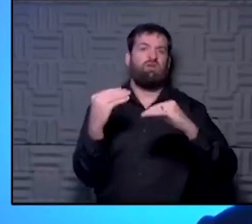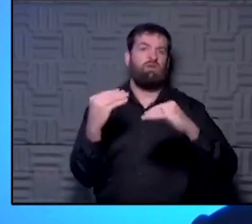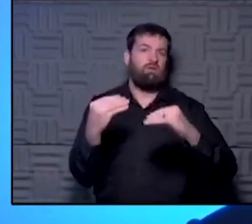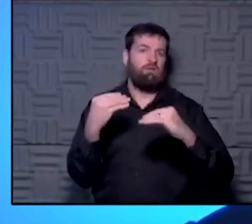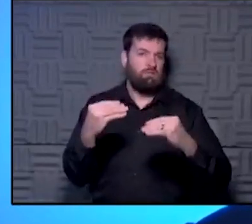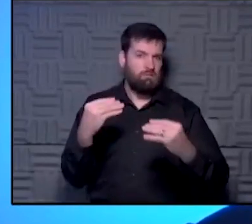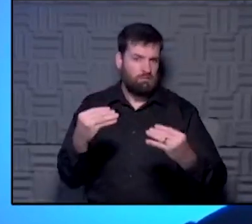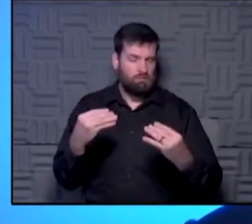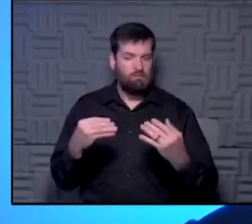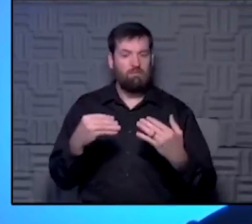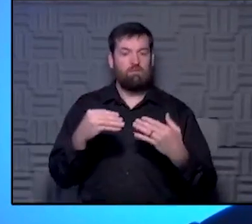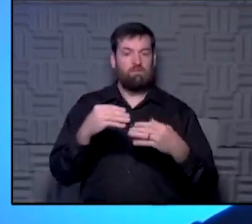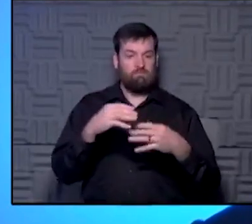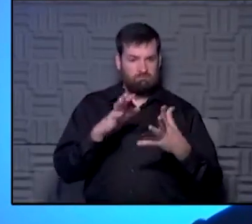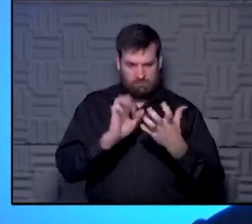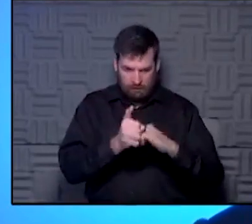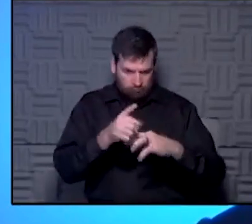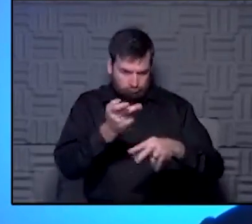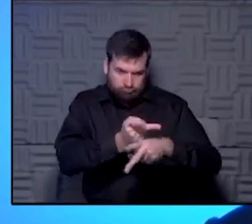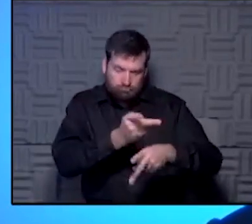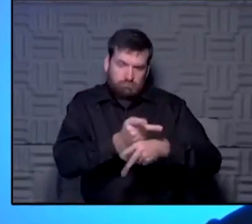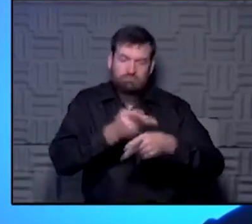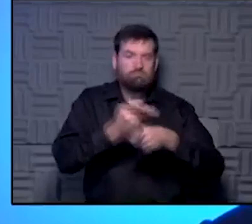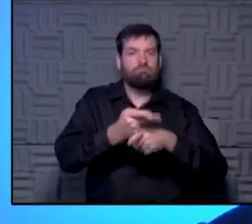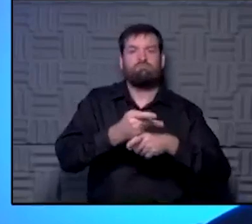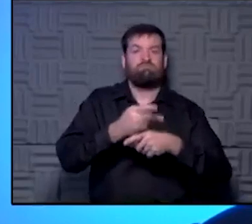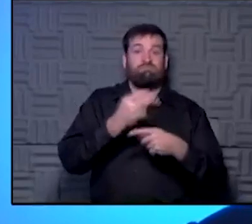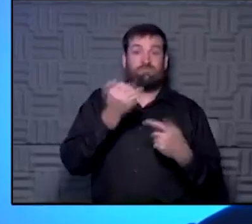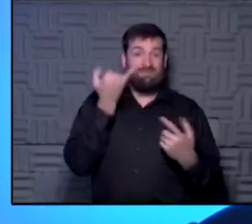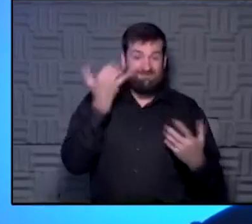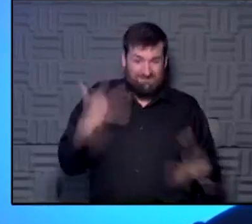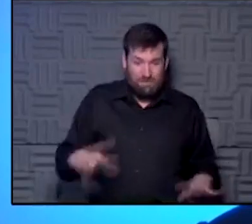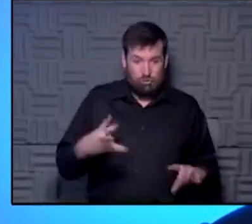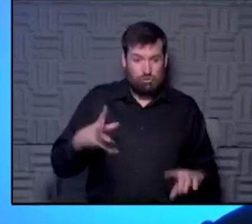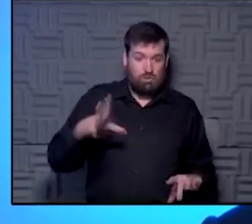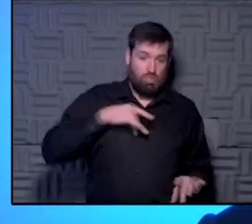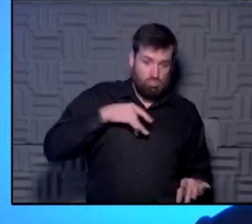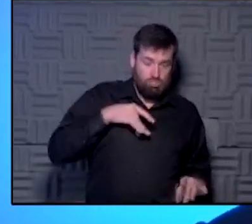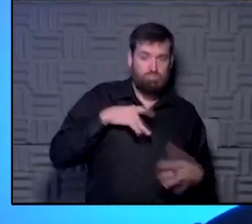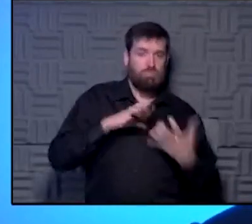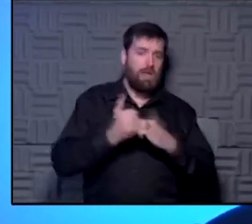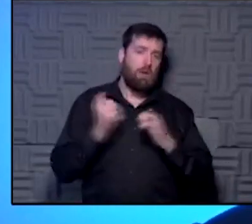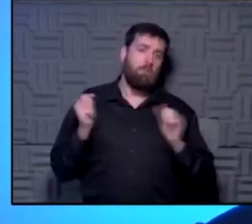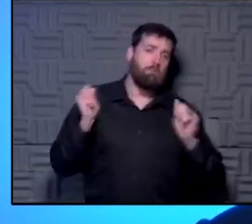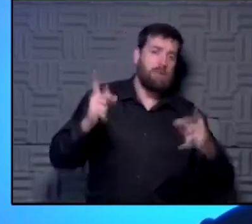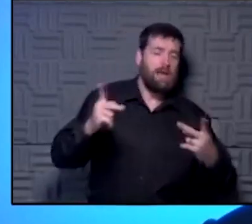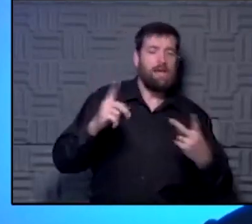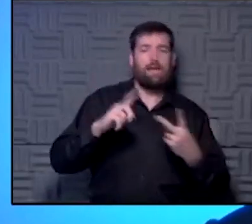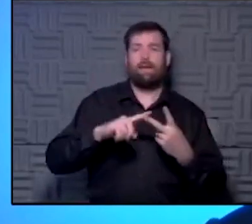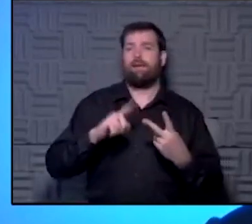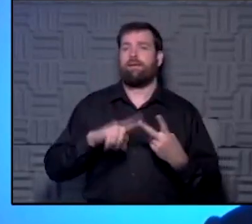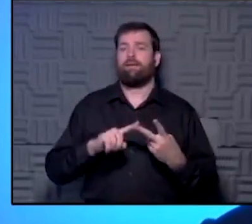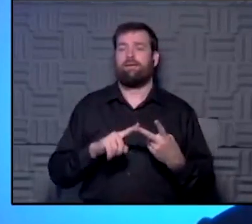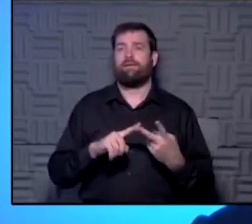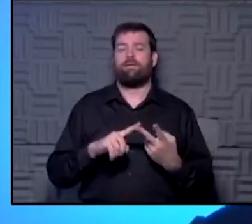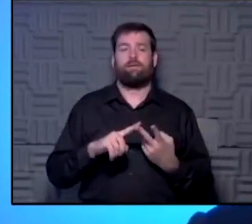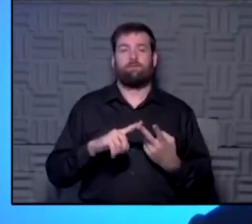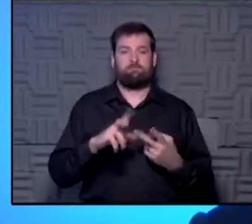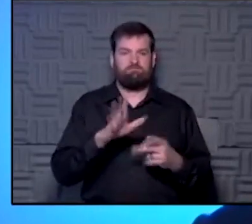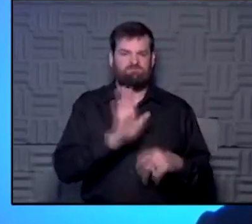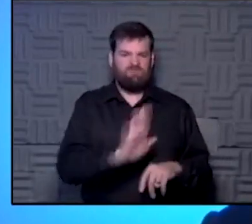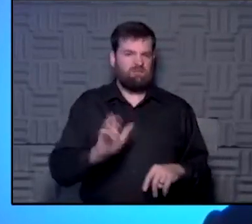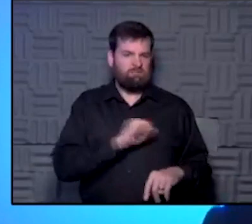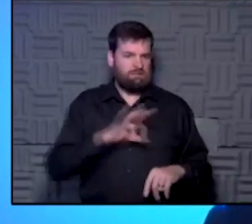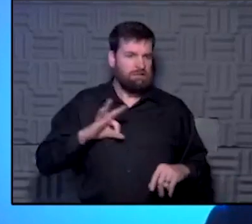businesses on how to manage people with exposure to get tested and coming back, and how to manage personnel